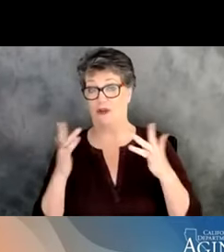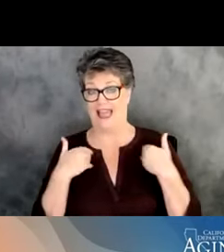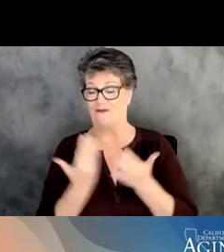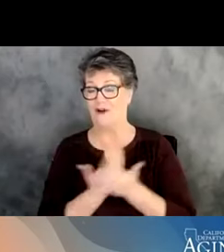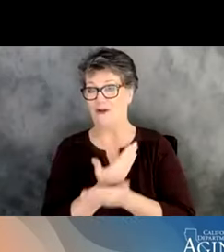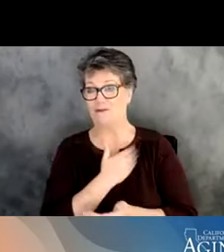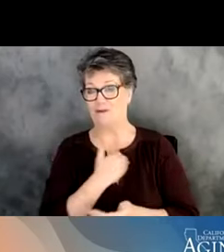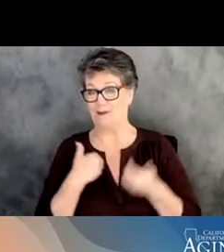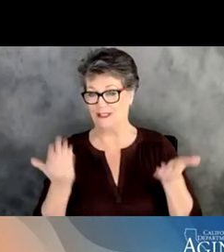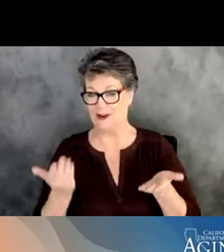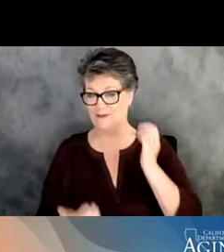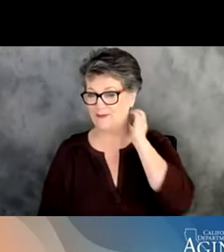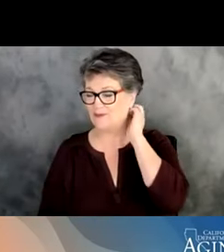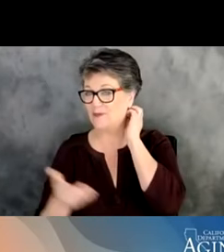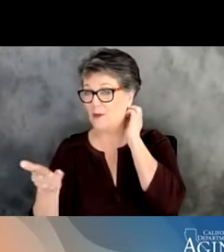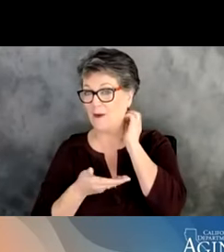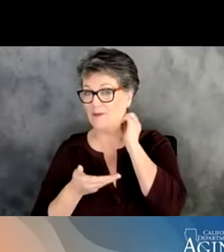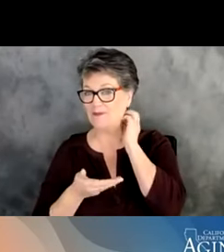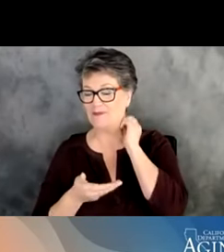members aboard. Welcome.